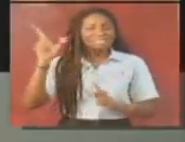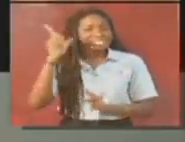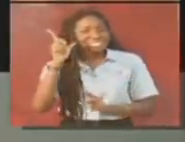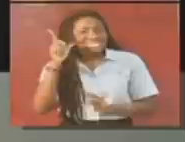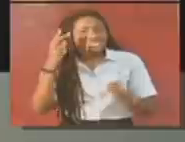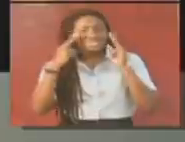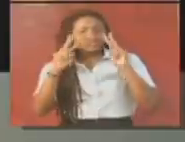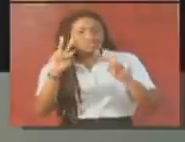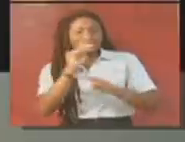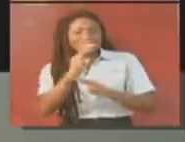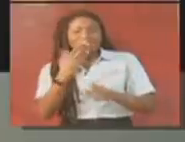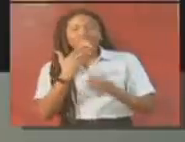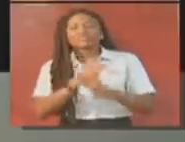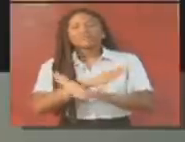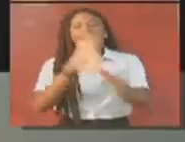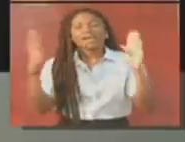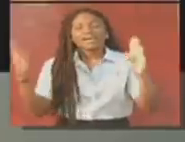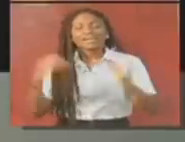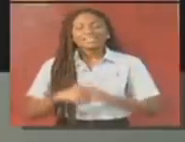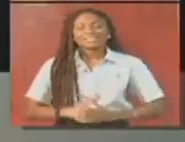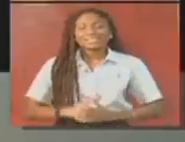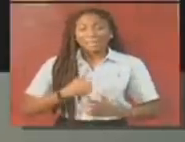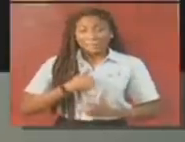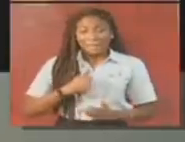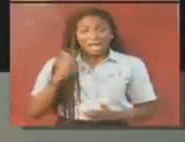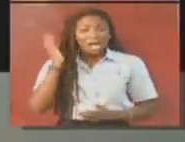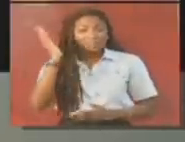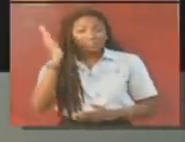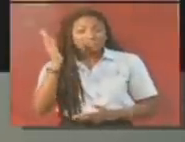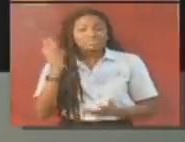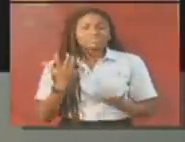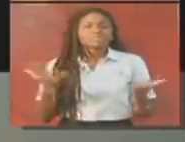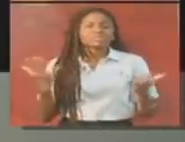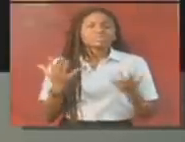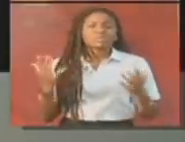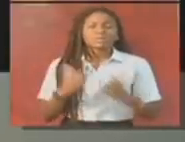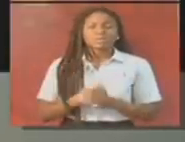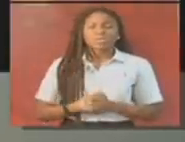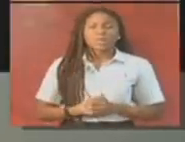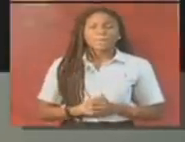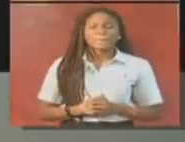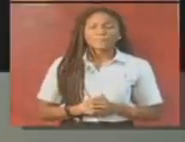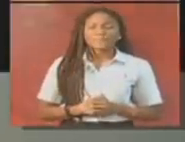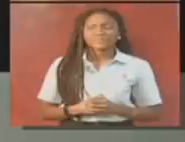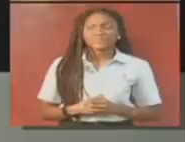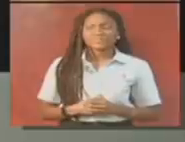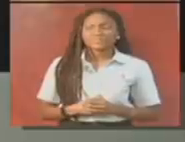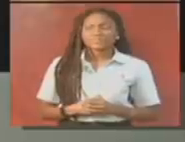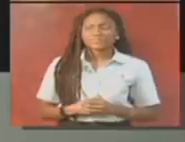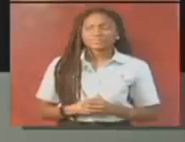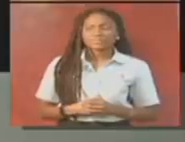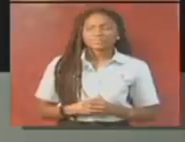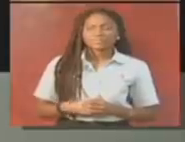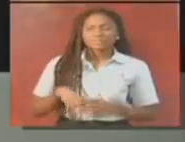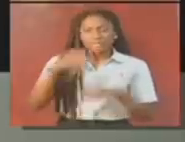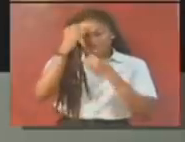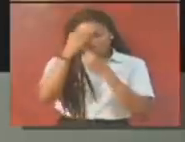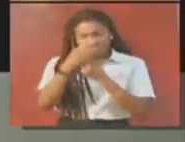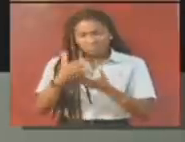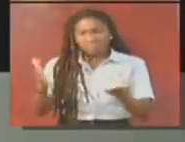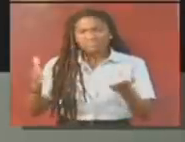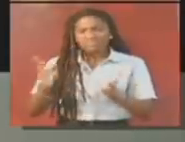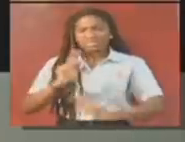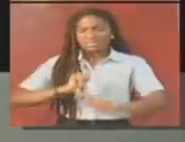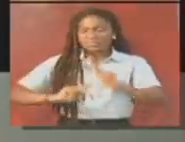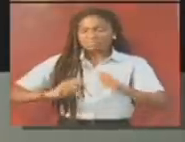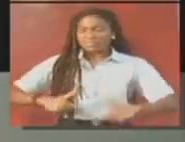morning. Today, I will be presenting our GIS presentation for today.